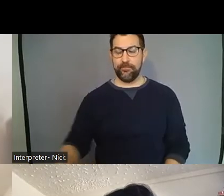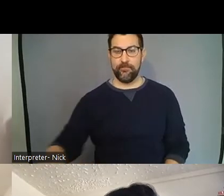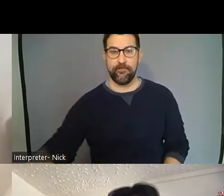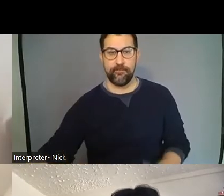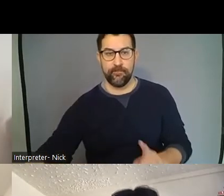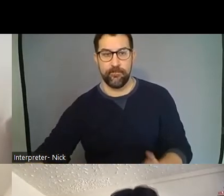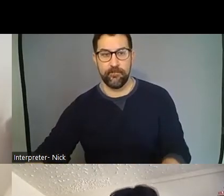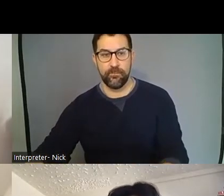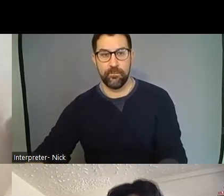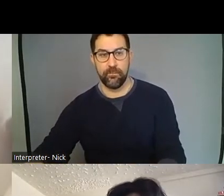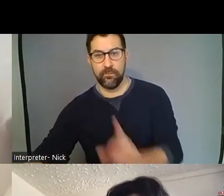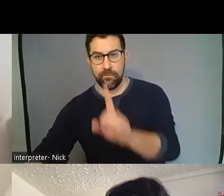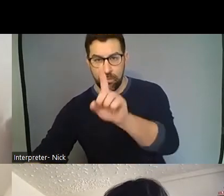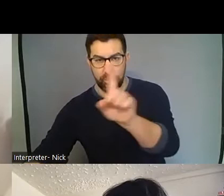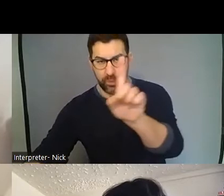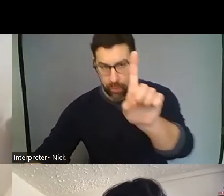Anyone?